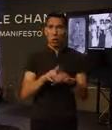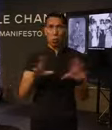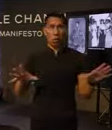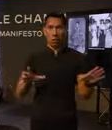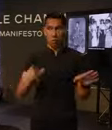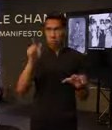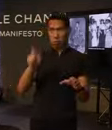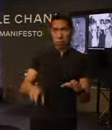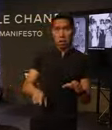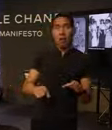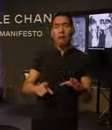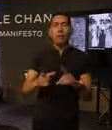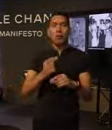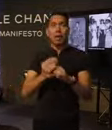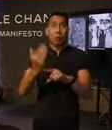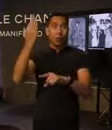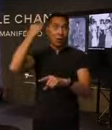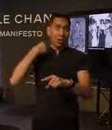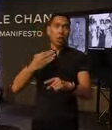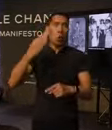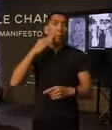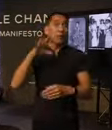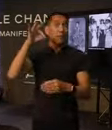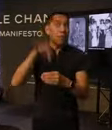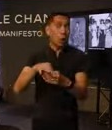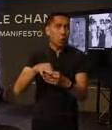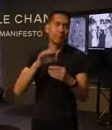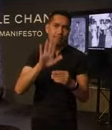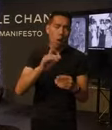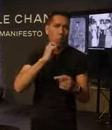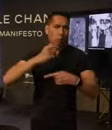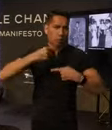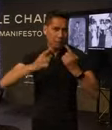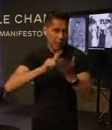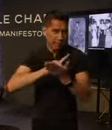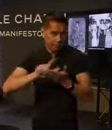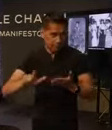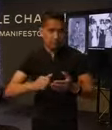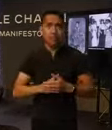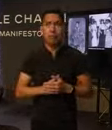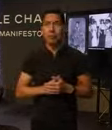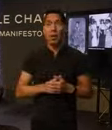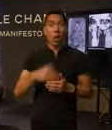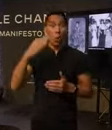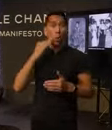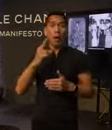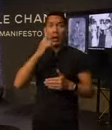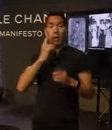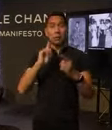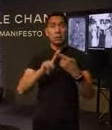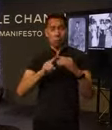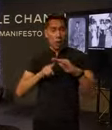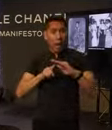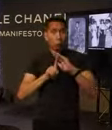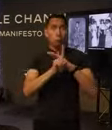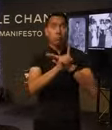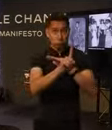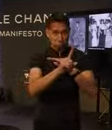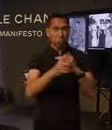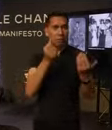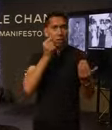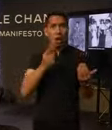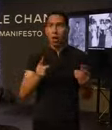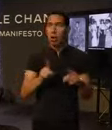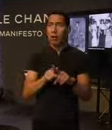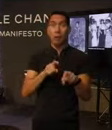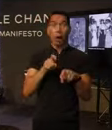right to vote, for instance, which we'll maybe get to later, they were still able to go out into the world to, you know,